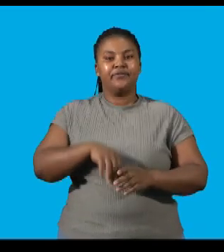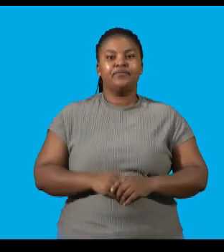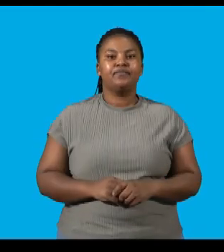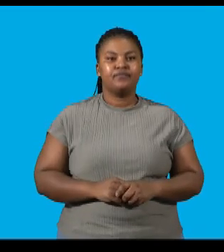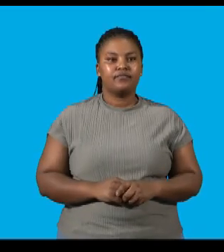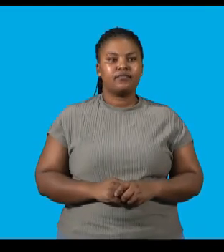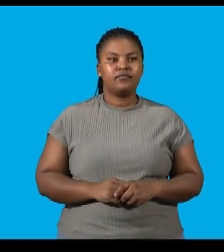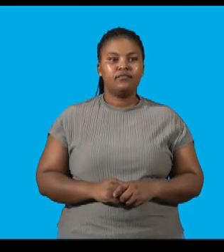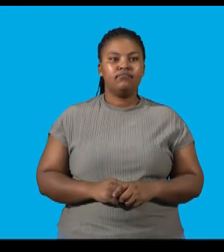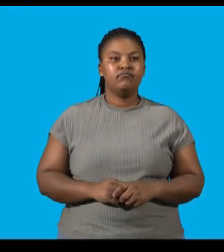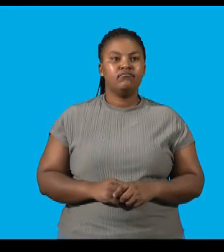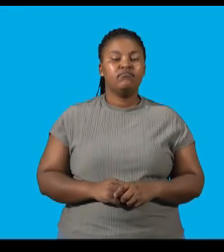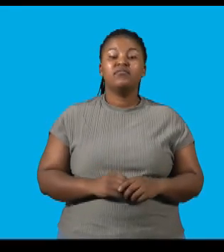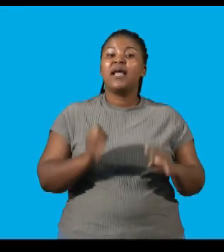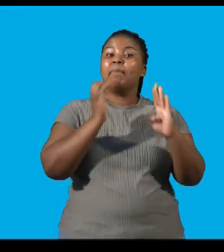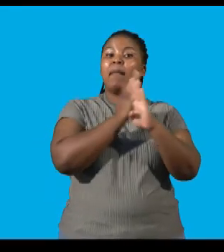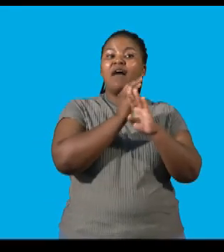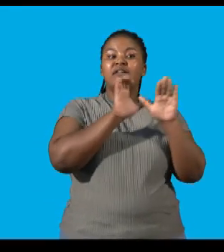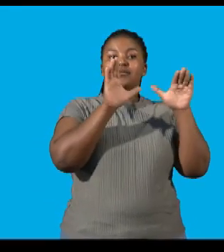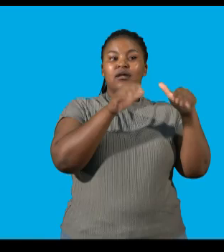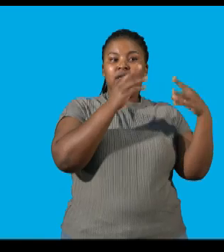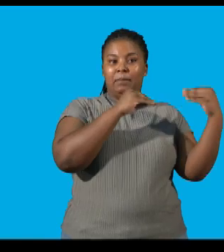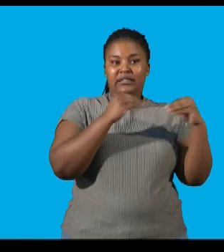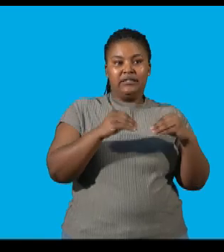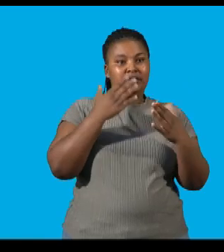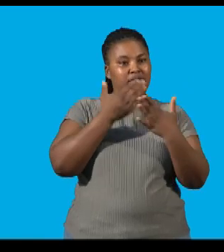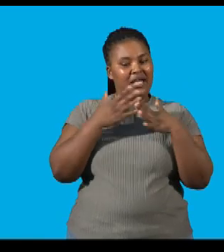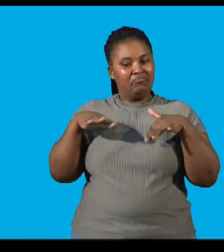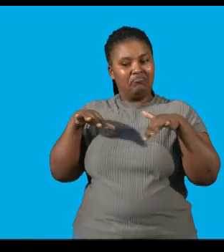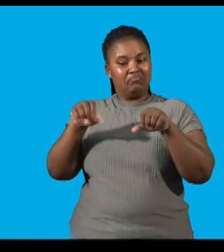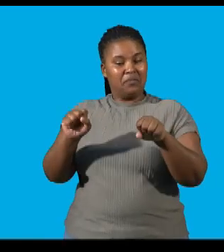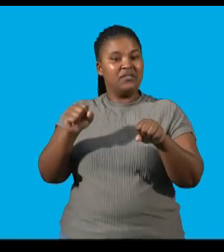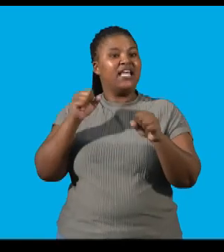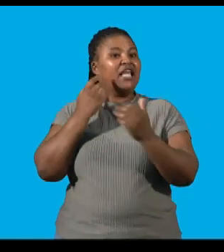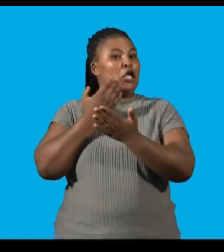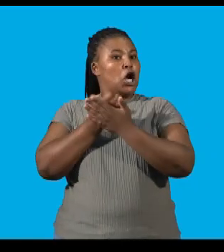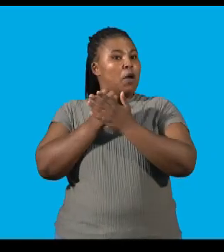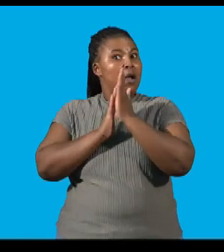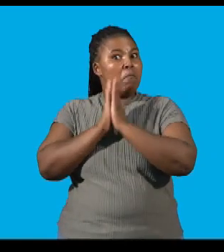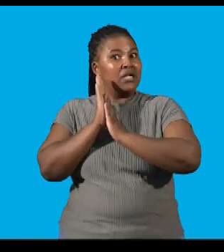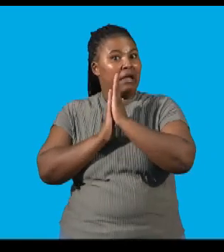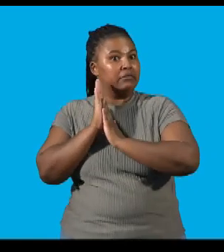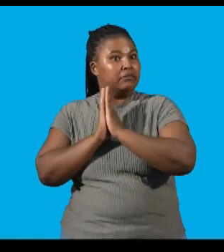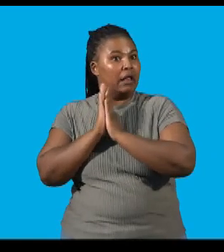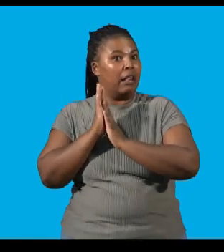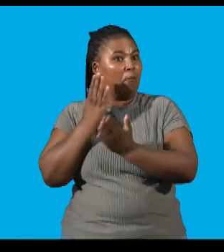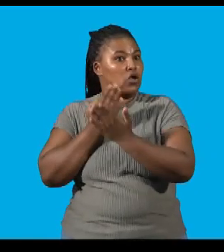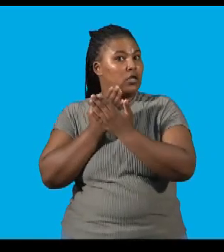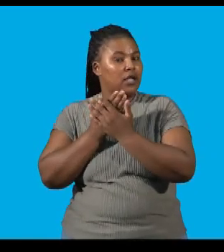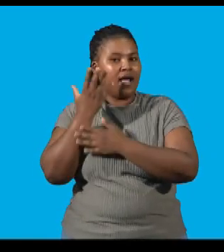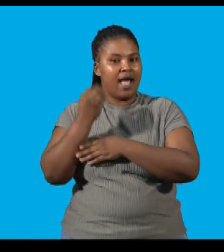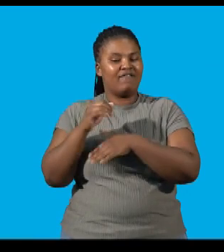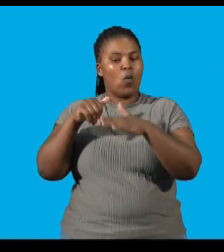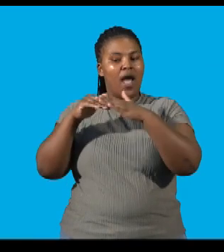It allows for private sector businesses to take advantage of the economic potential of